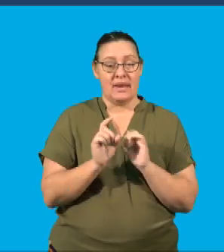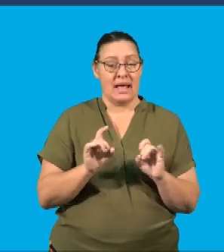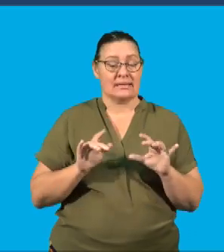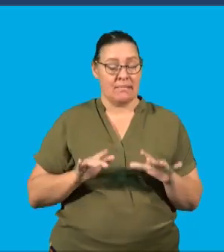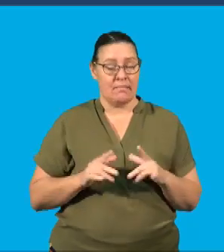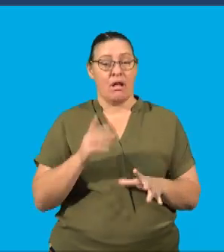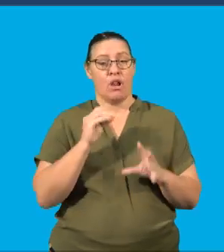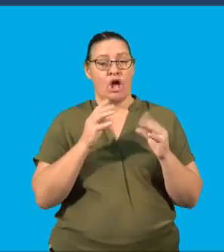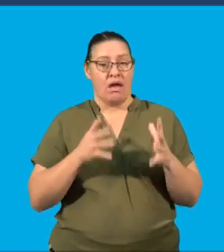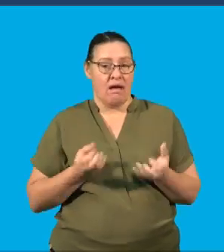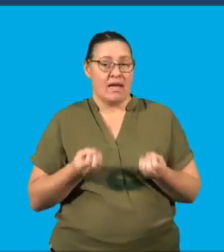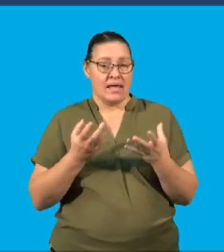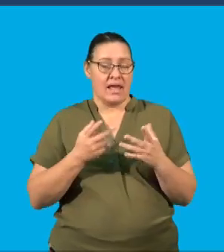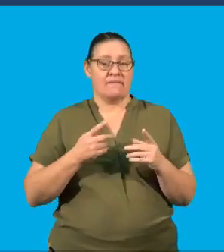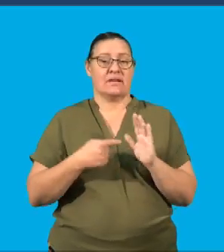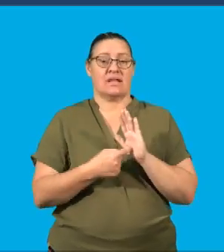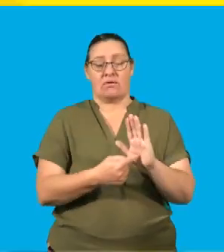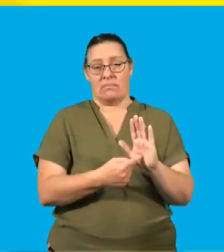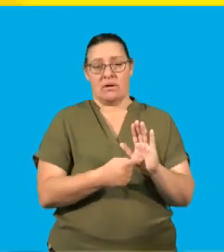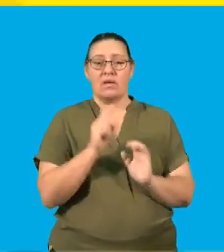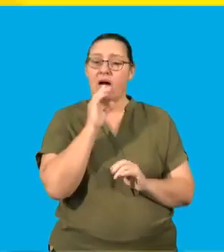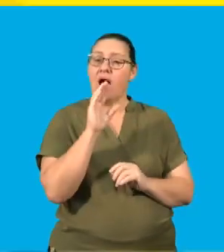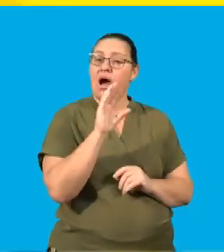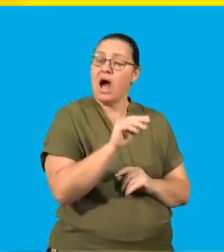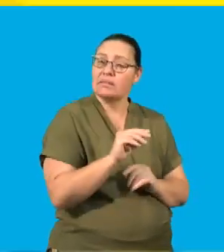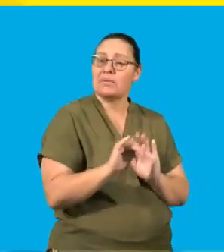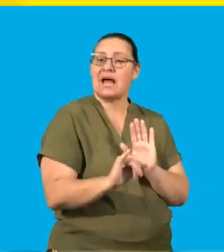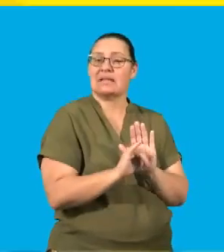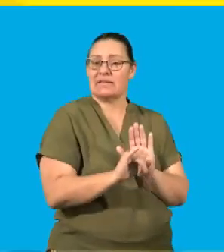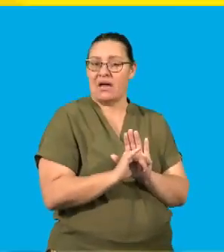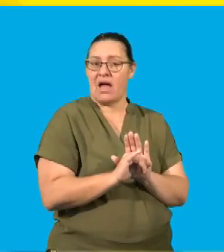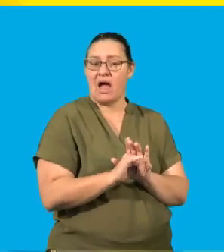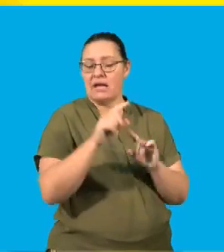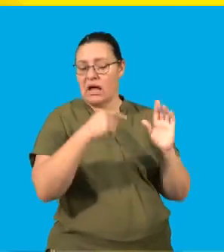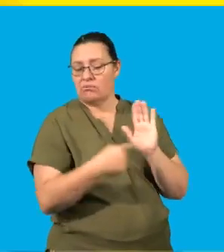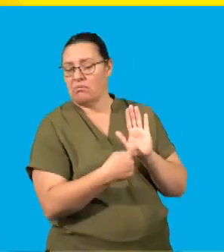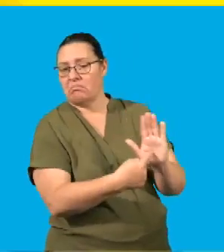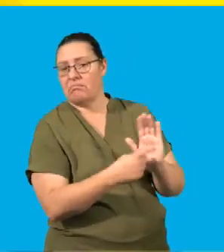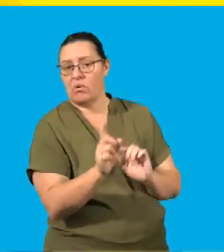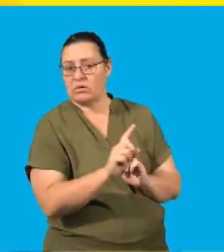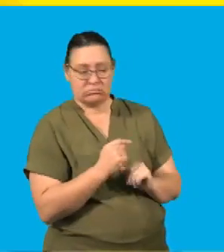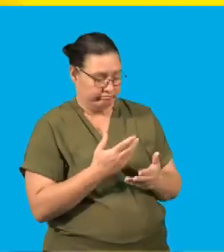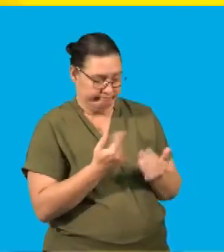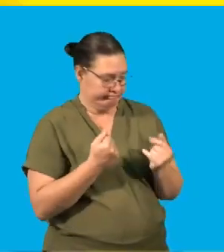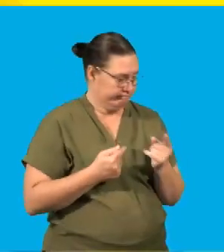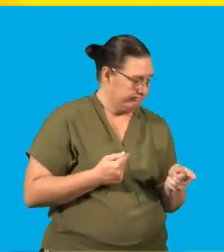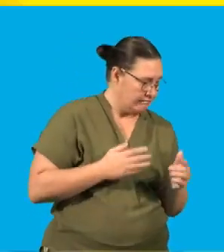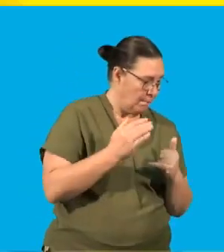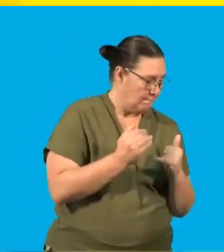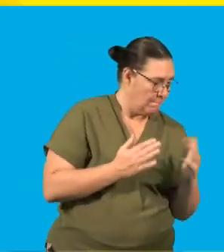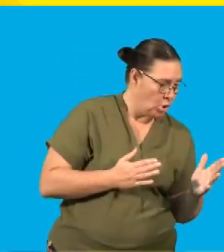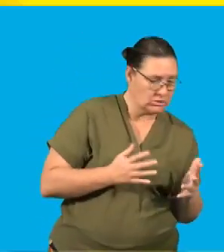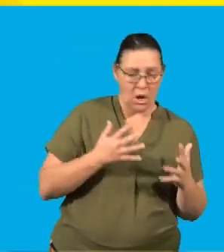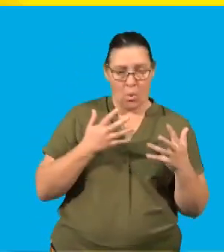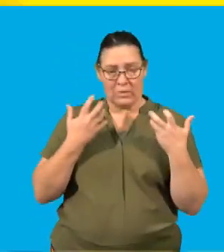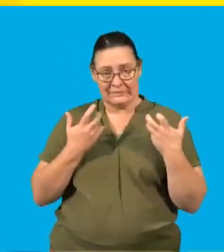in the exam, learners were given a diagram and they were asked to identify the type of diagram. So learners did not know that it is called